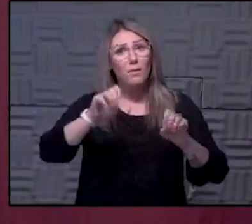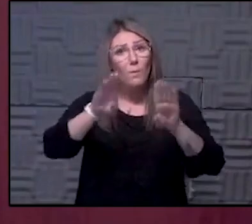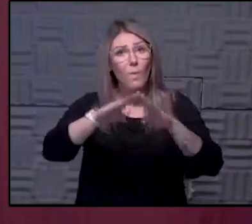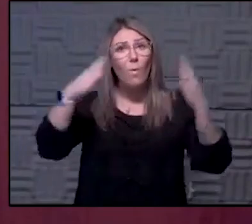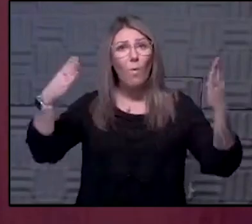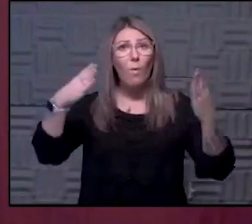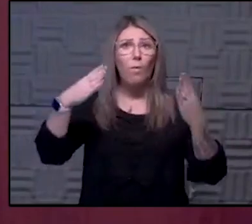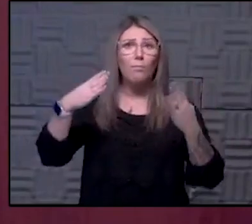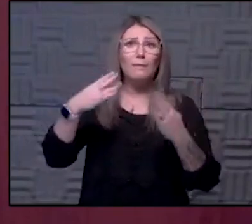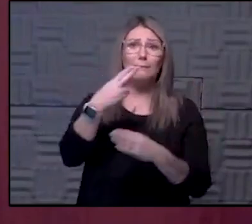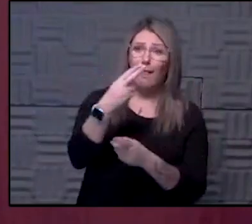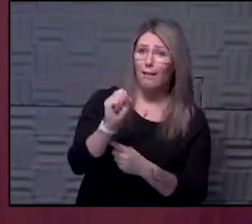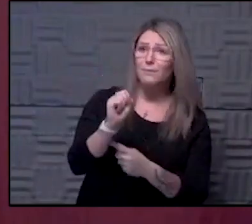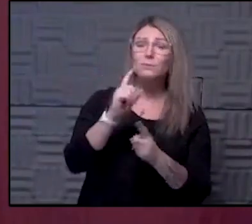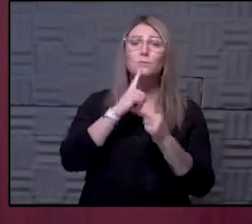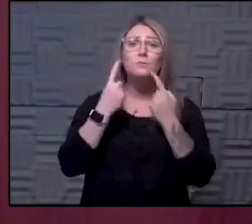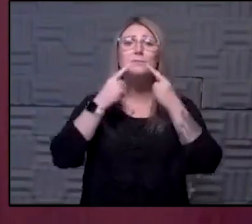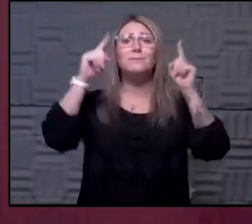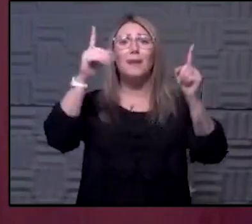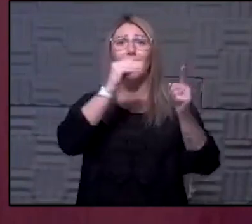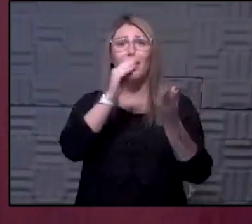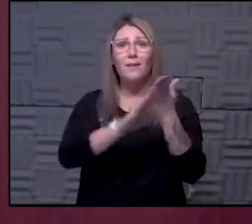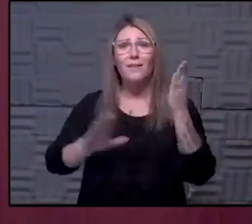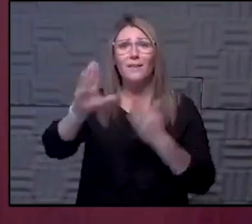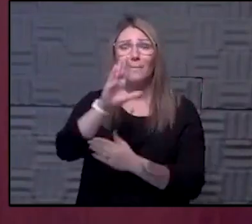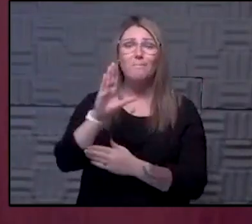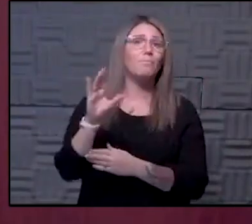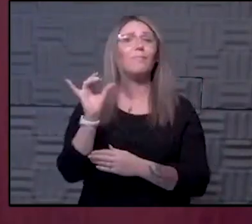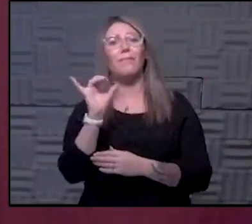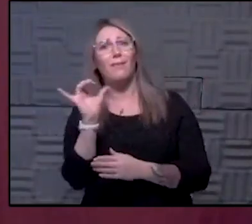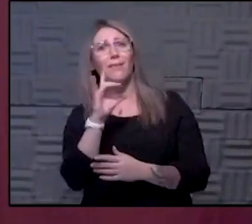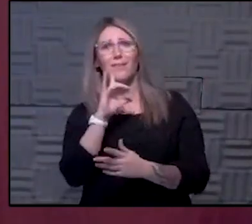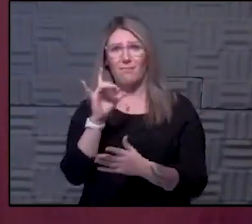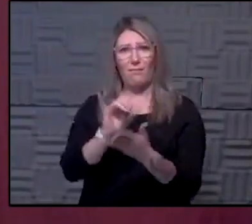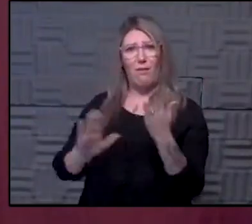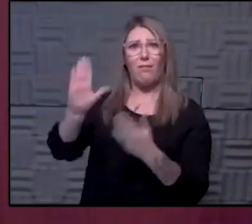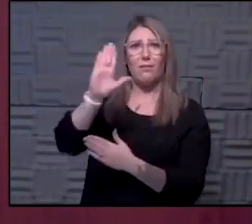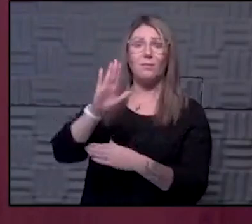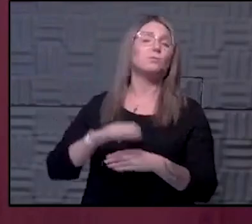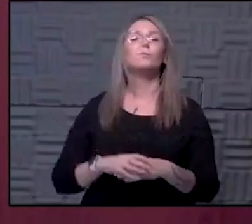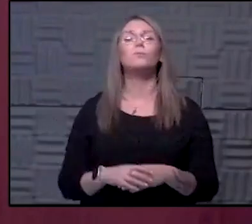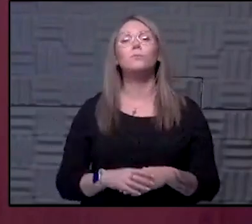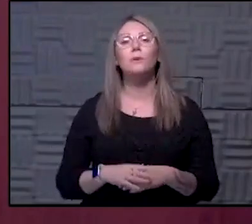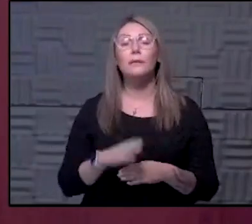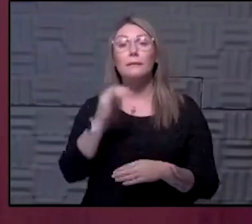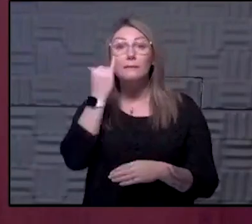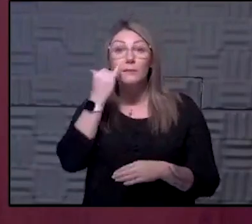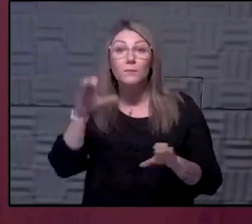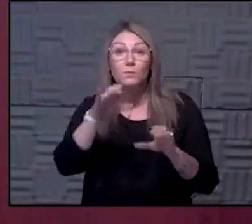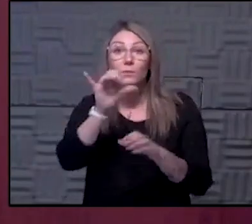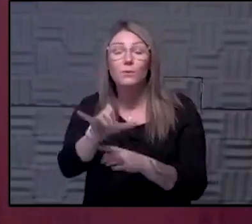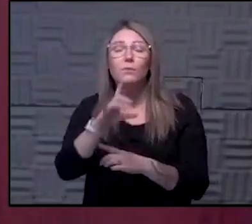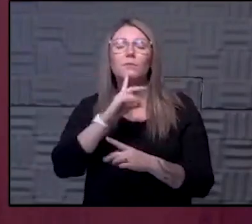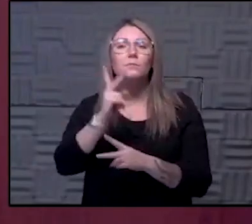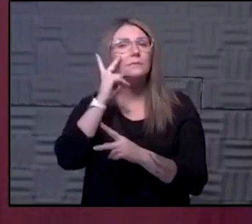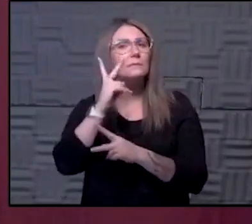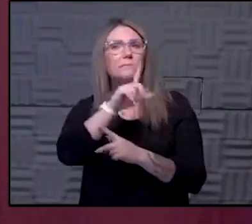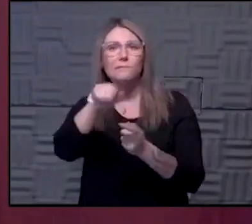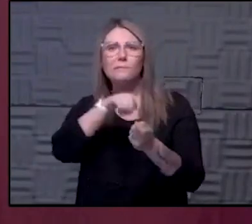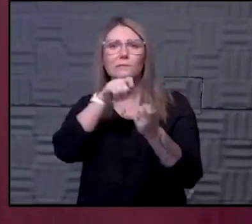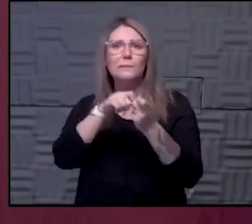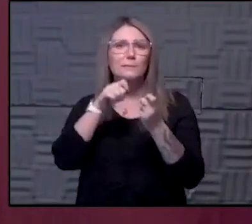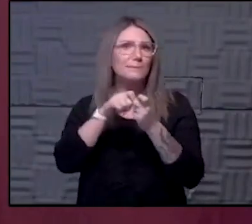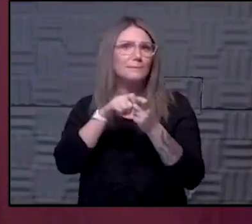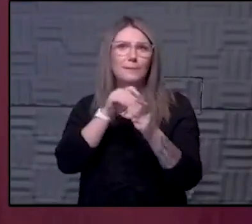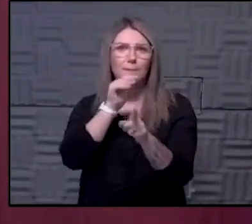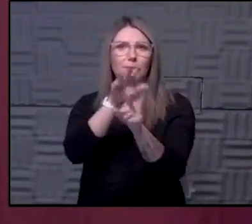successfully, just as colleges have been able to reopen successfully. And I think if we do that, we'll see exactly the effect we've already had. I